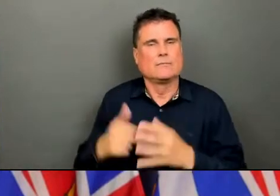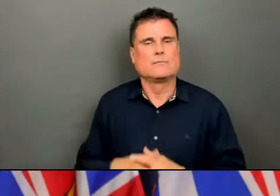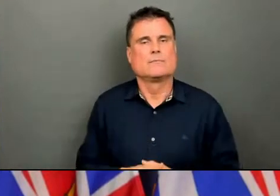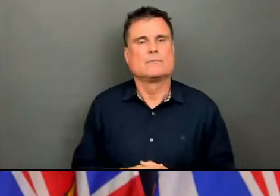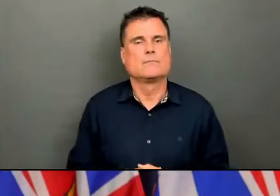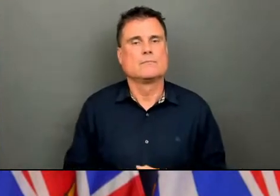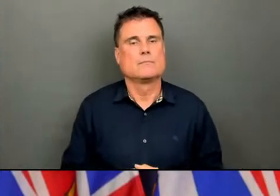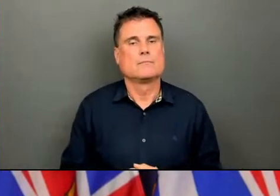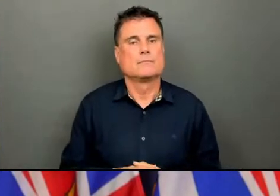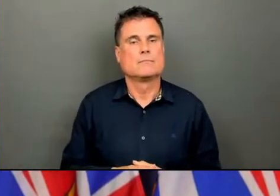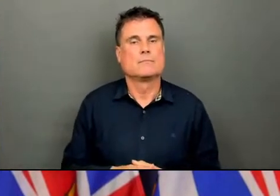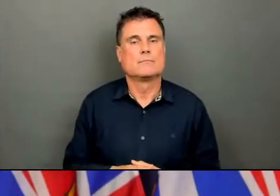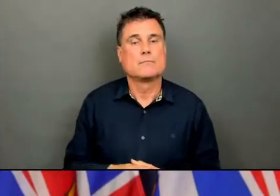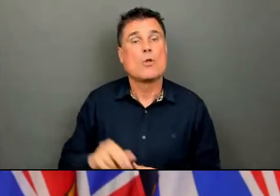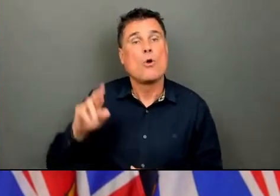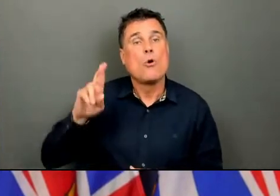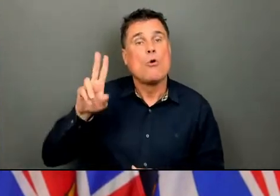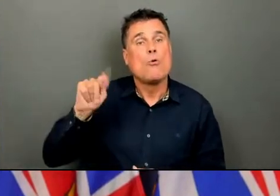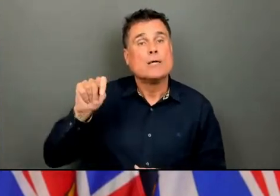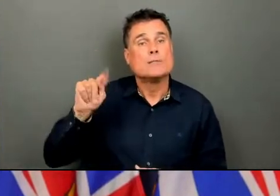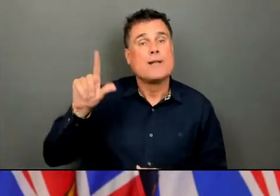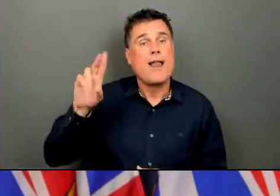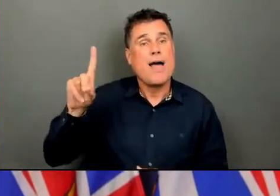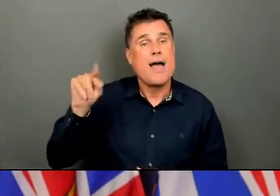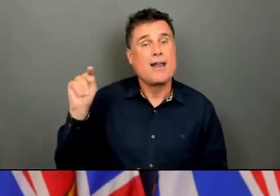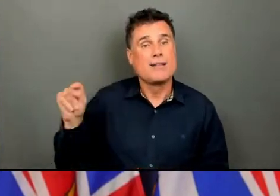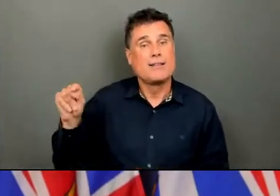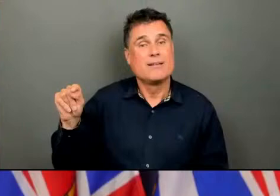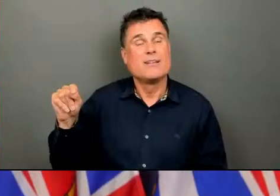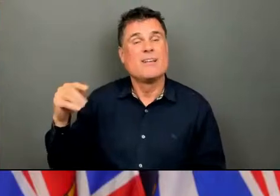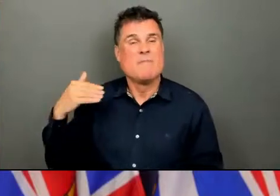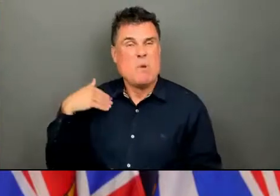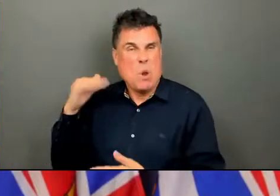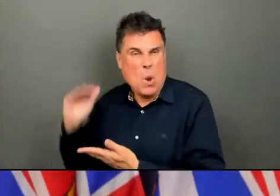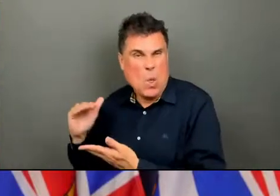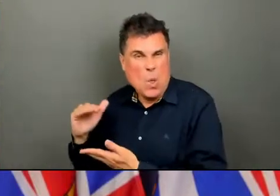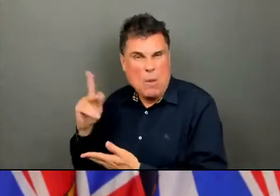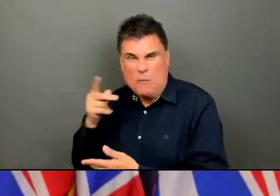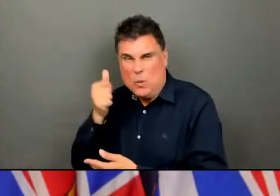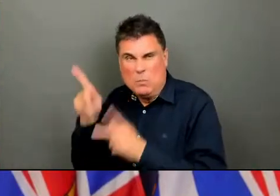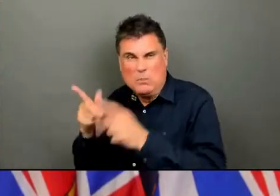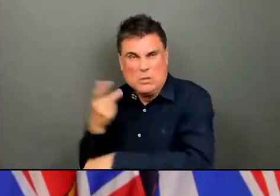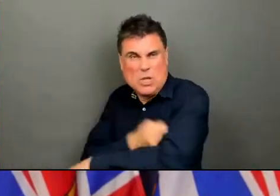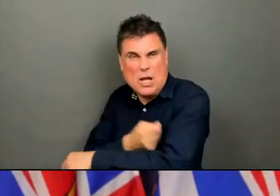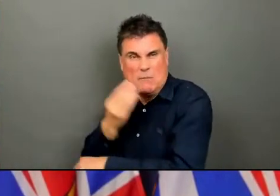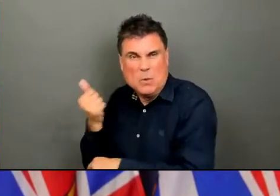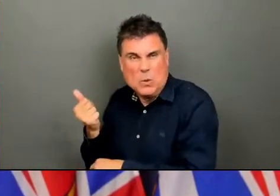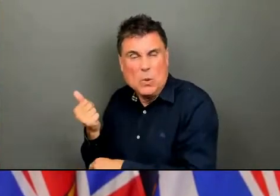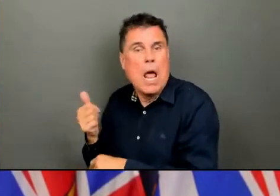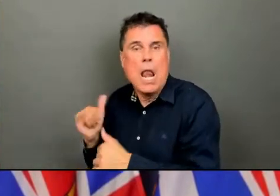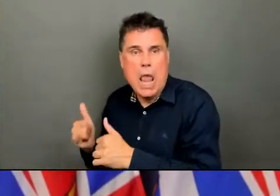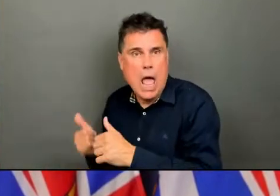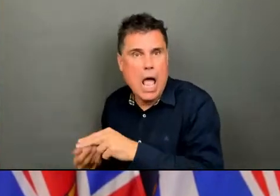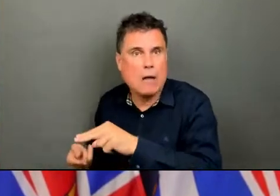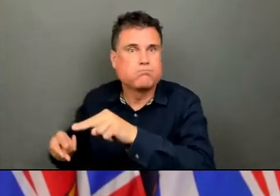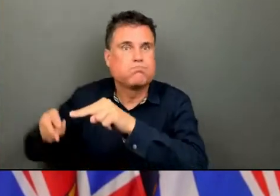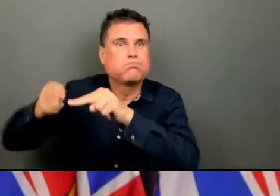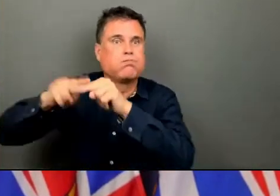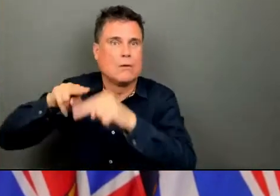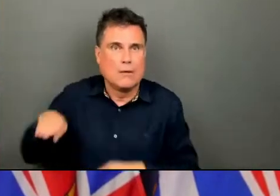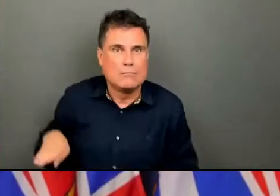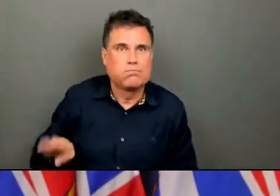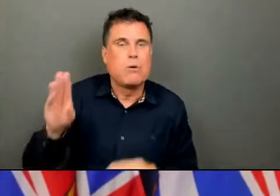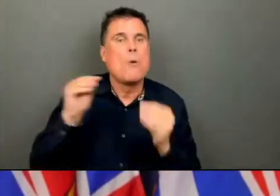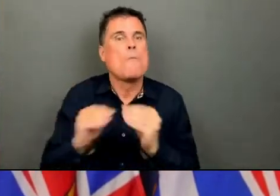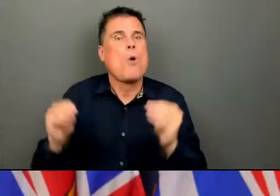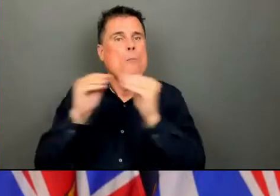Rutland and other communities where we saw lower rates now, where those rates are coming much more back to normal. We have to keep going in those efforts,